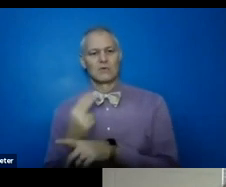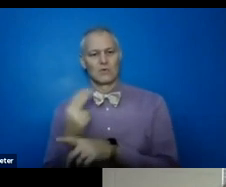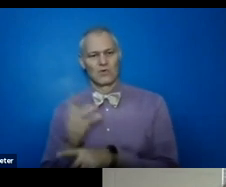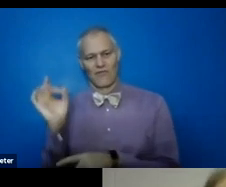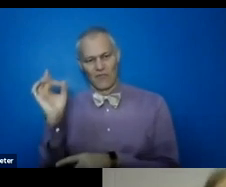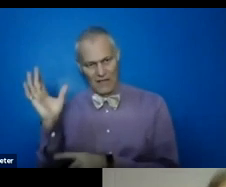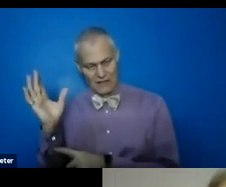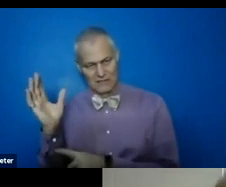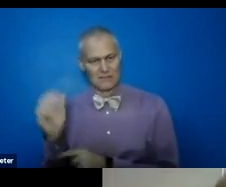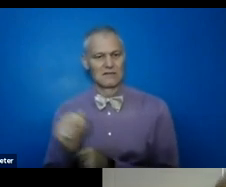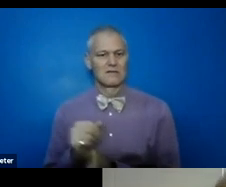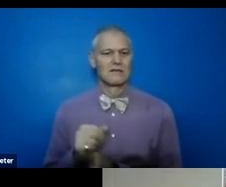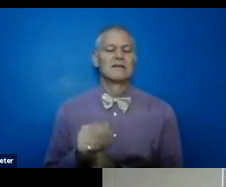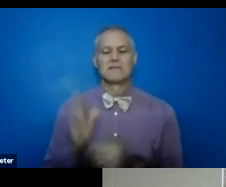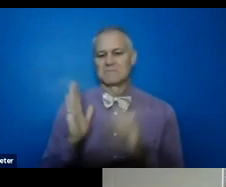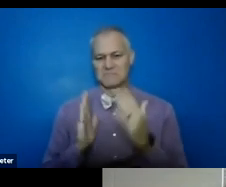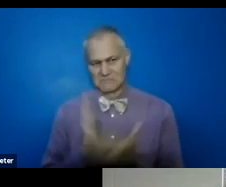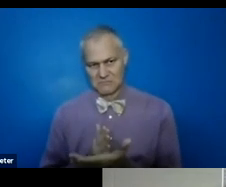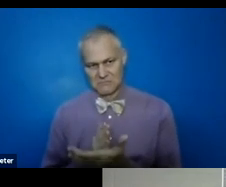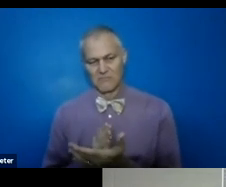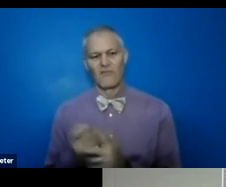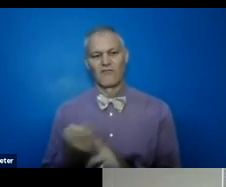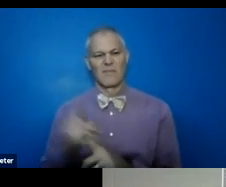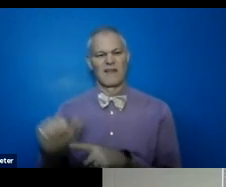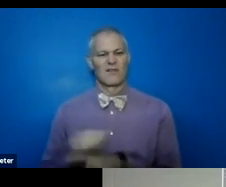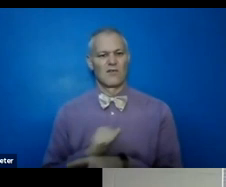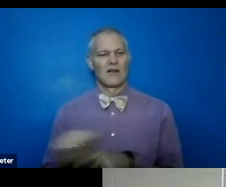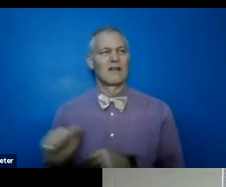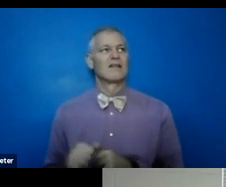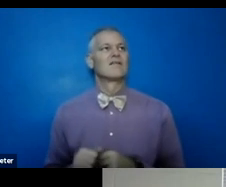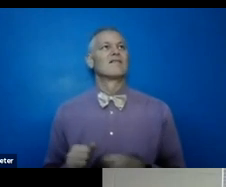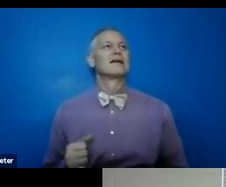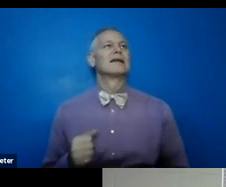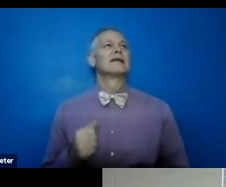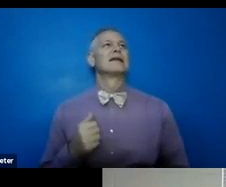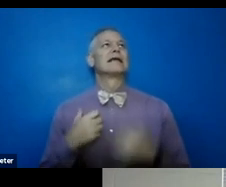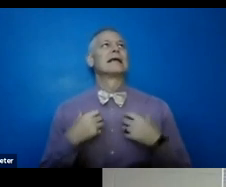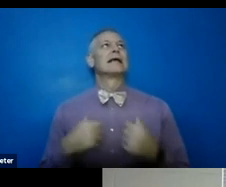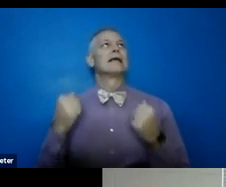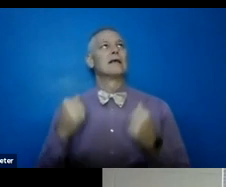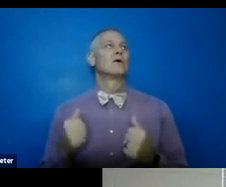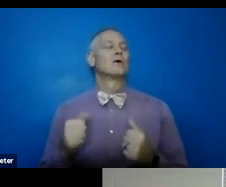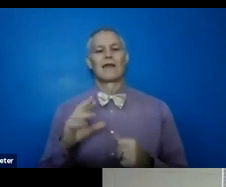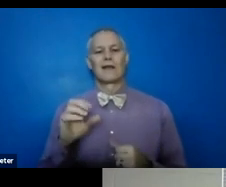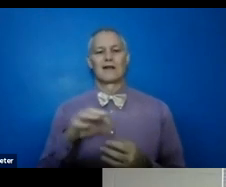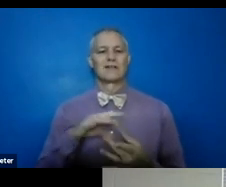home, ceasing doing that as a result of the training. In terms of heal someone's soul,